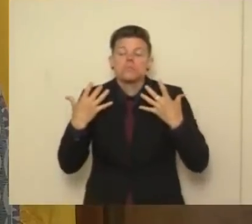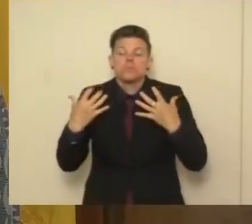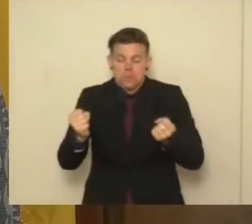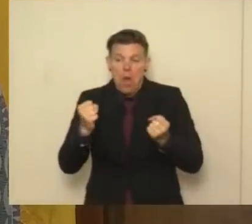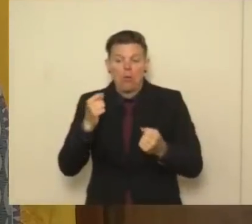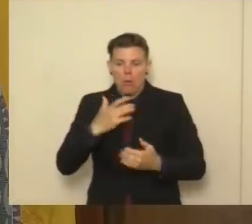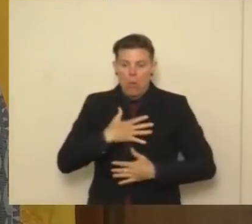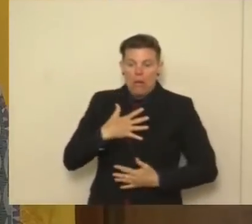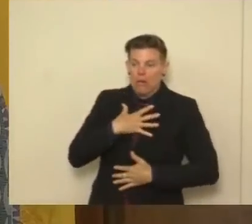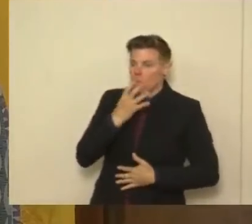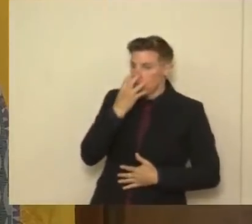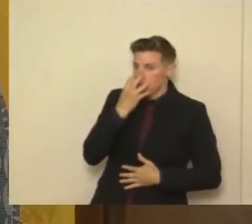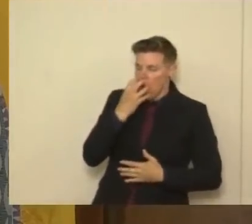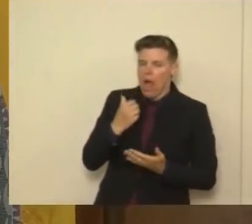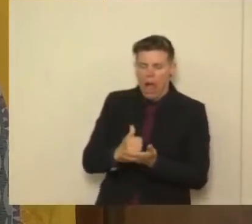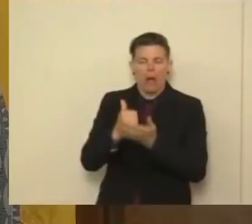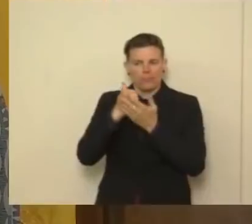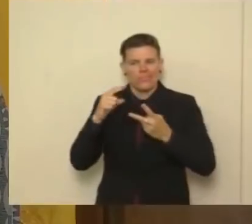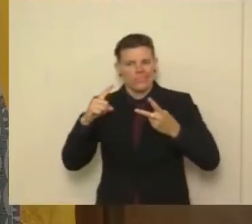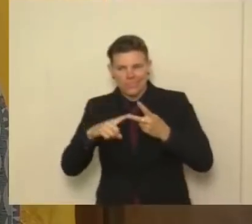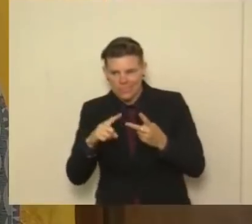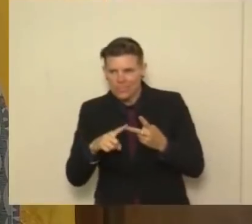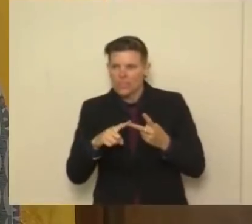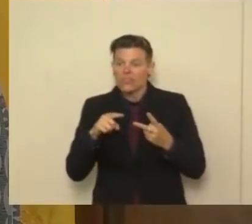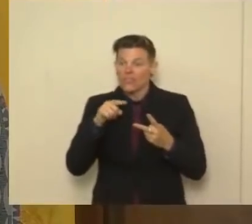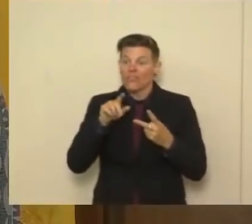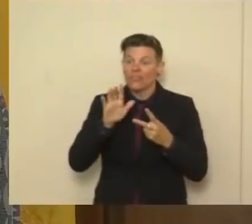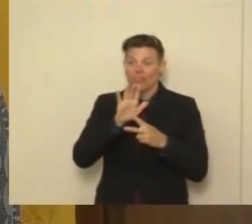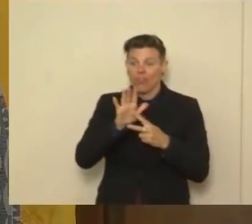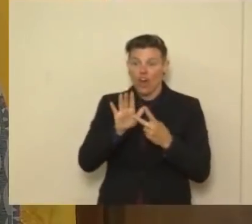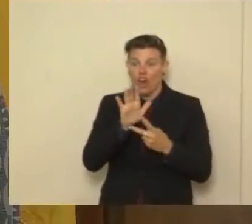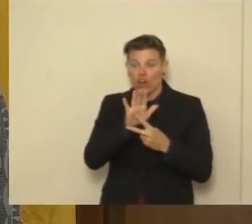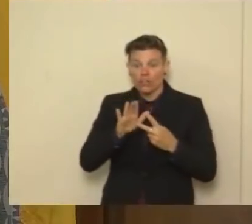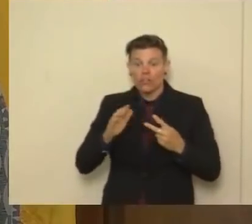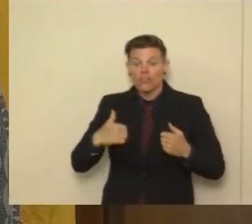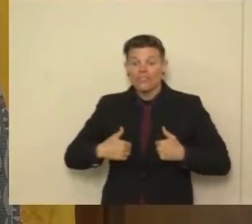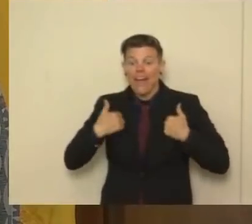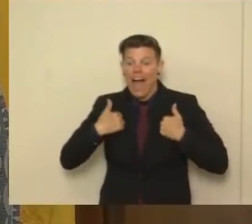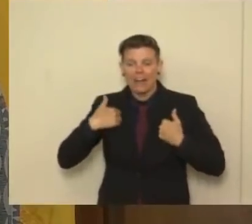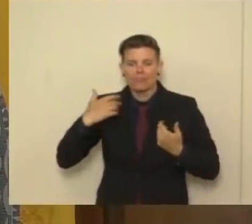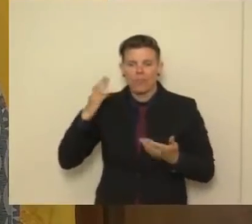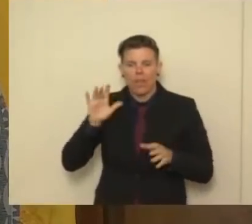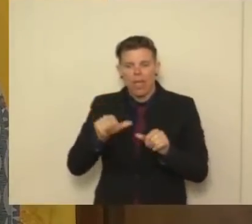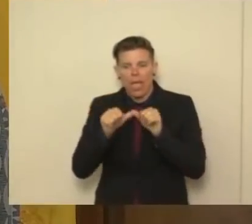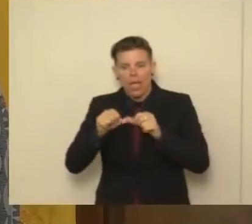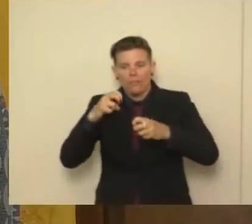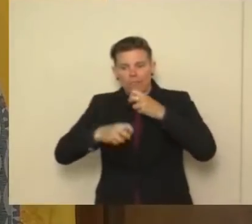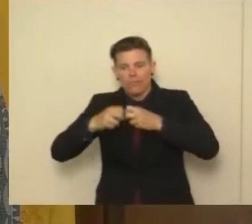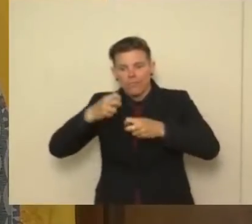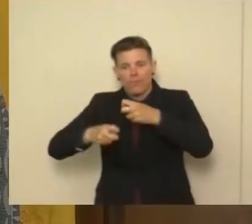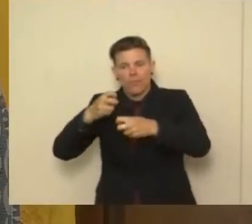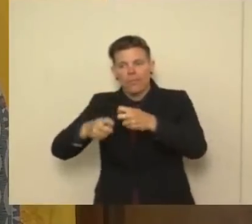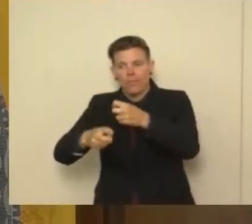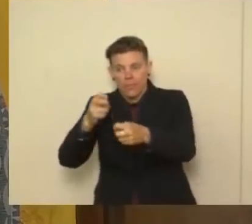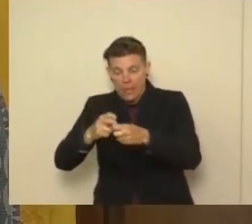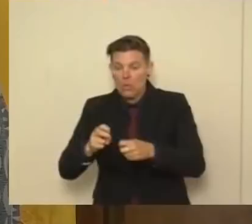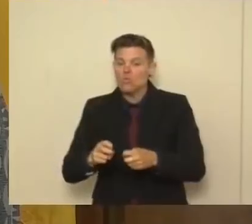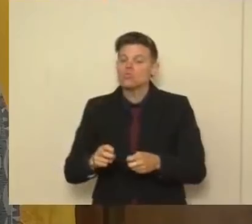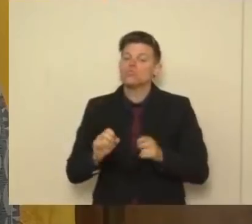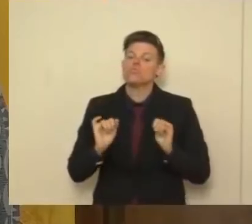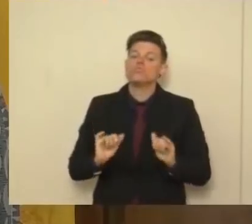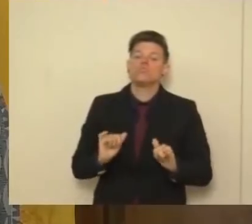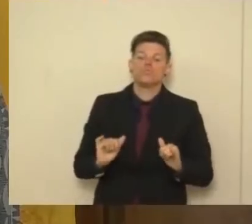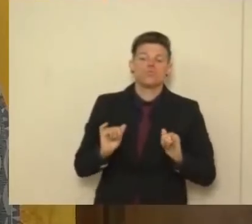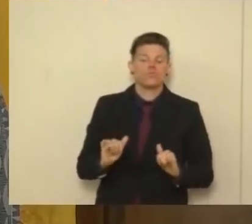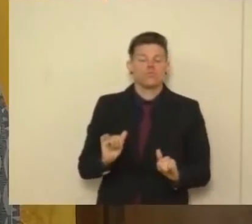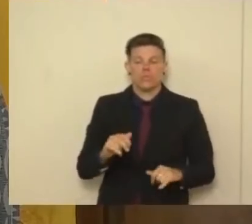still finding that they have lifelong chronic issues that are very concerning and problematic. And I think